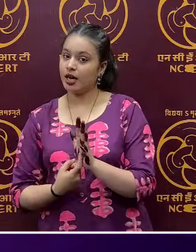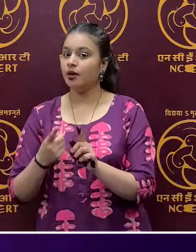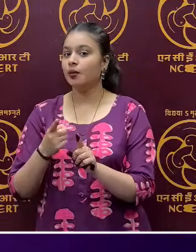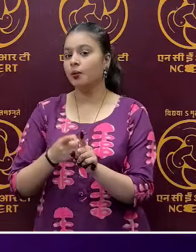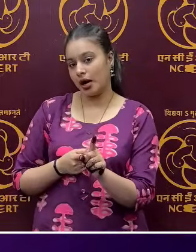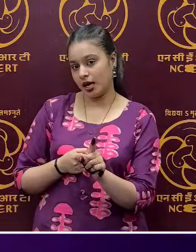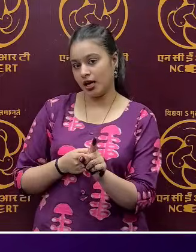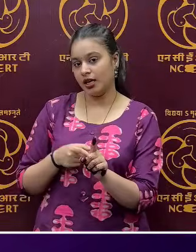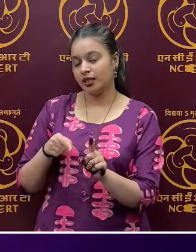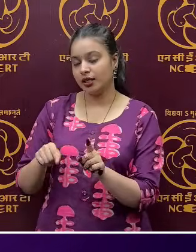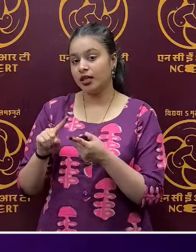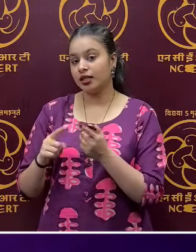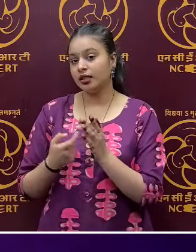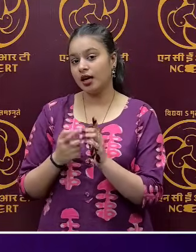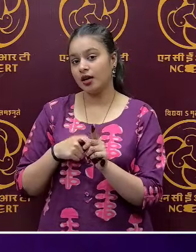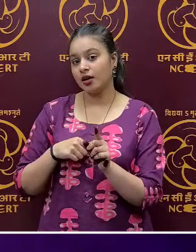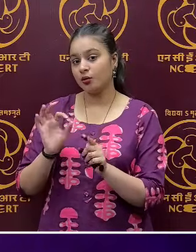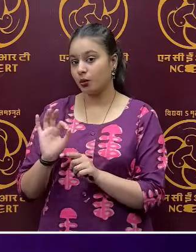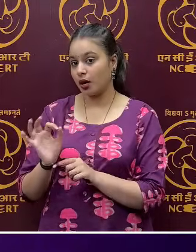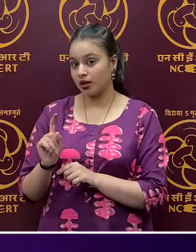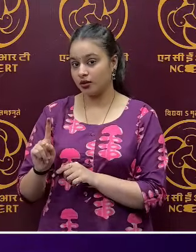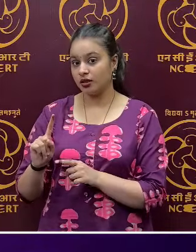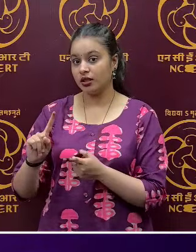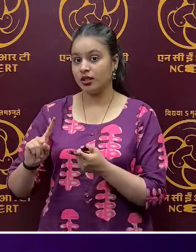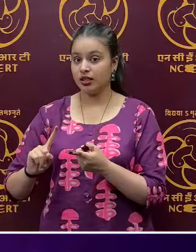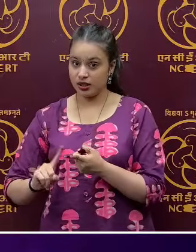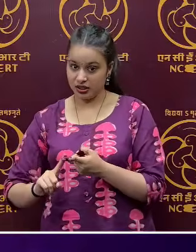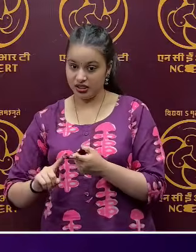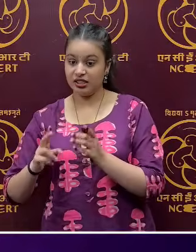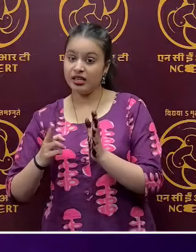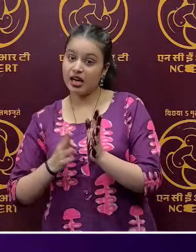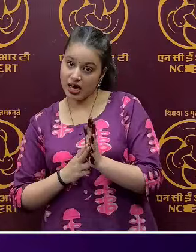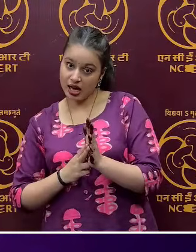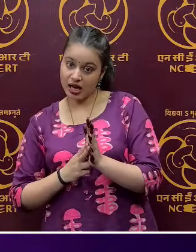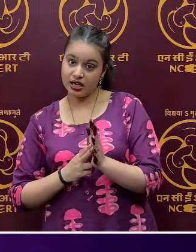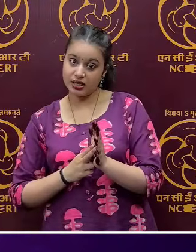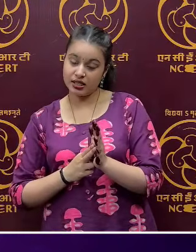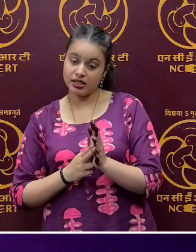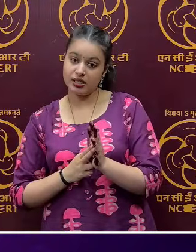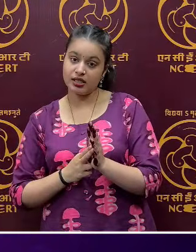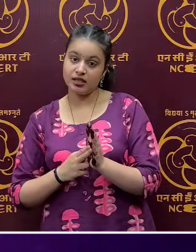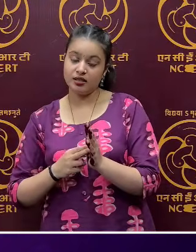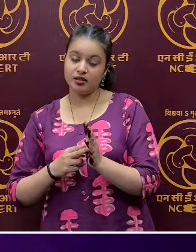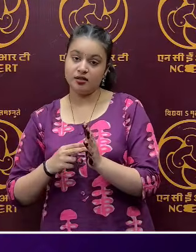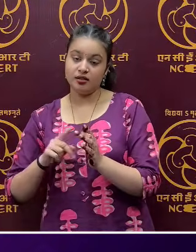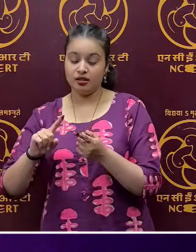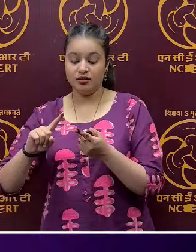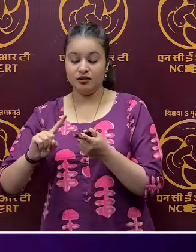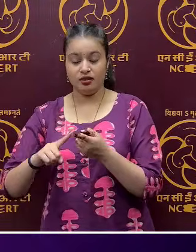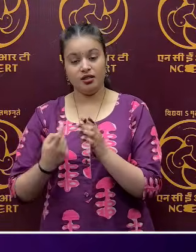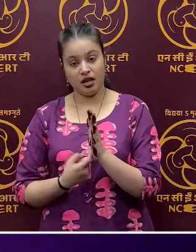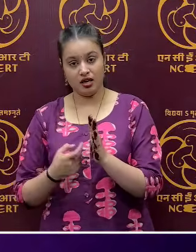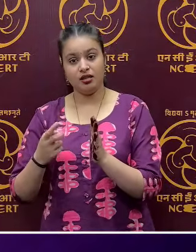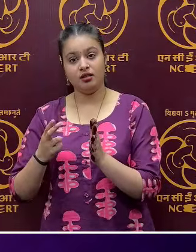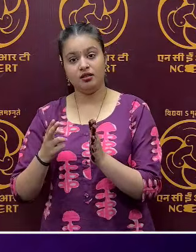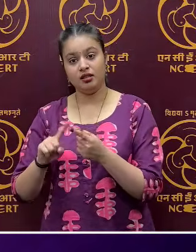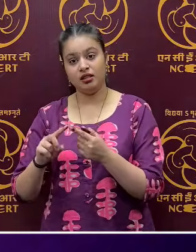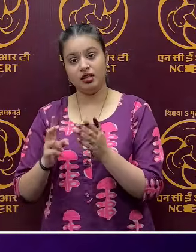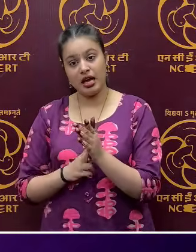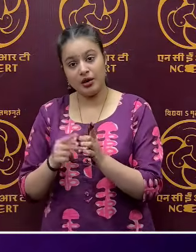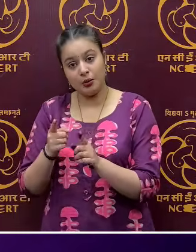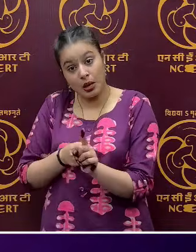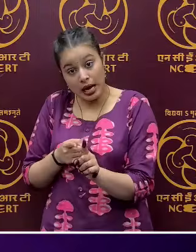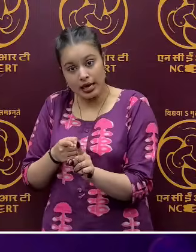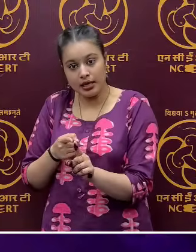actually not ERY, but is ER and then Y. Okay. So, anything that ends in ER,